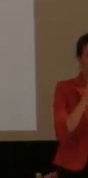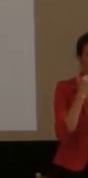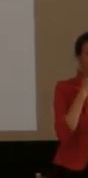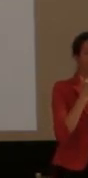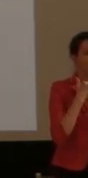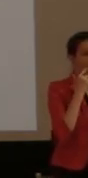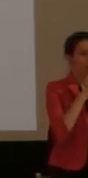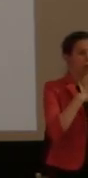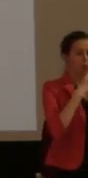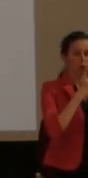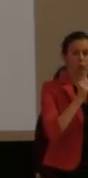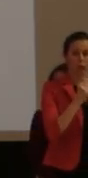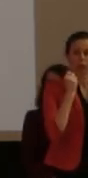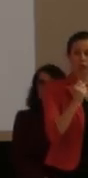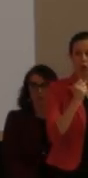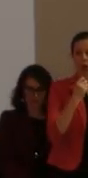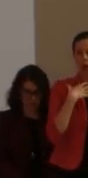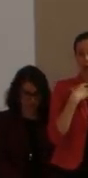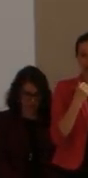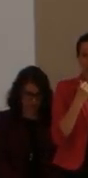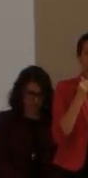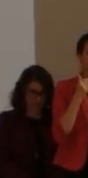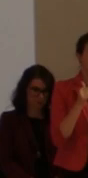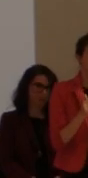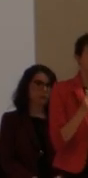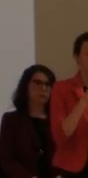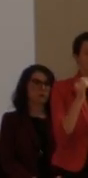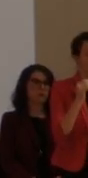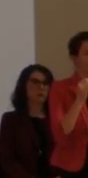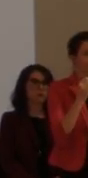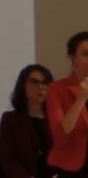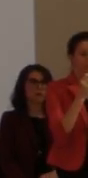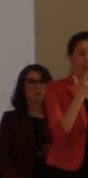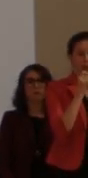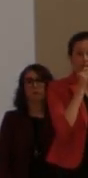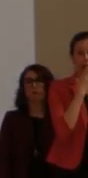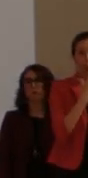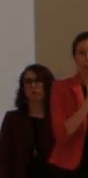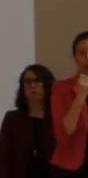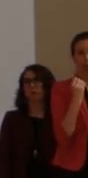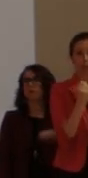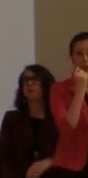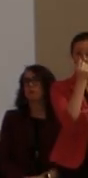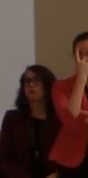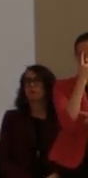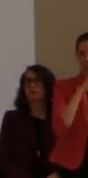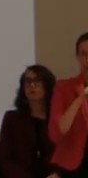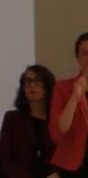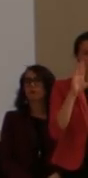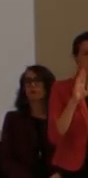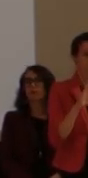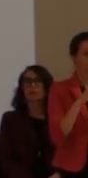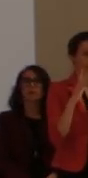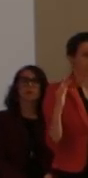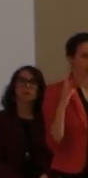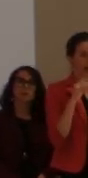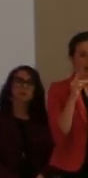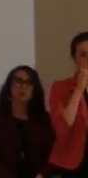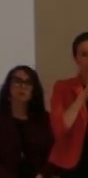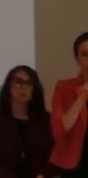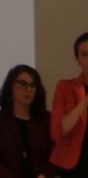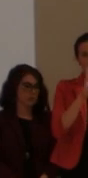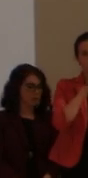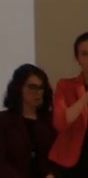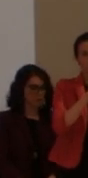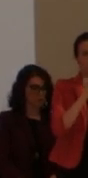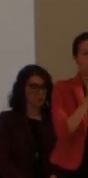significant health disparities, which are well known but not well understood. Again, greater diversity in research participation may